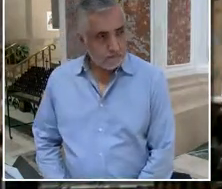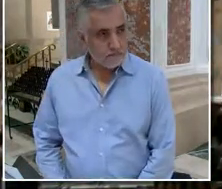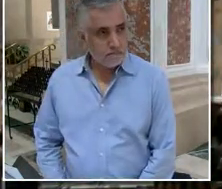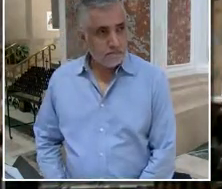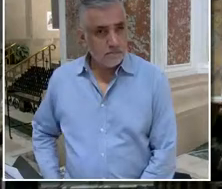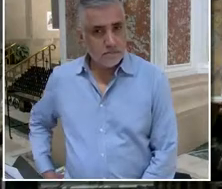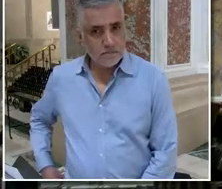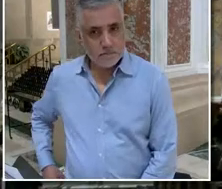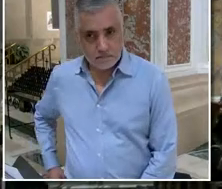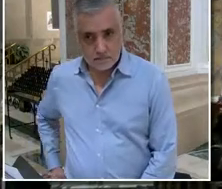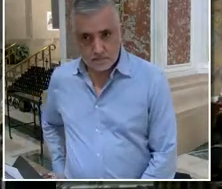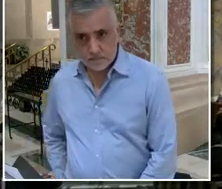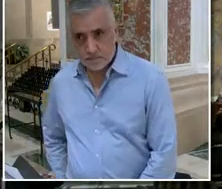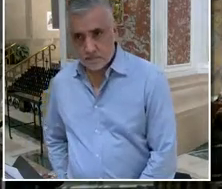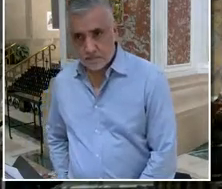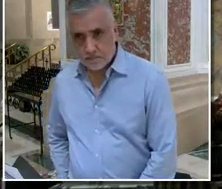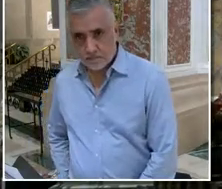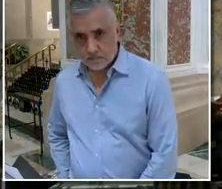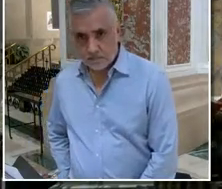Let us stand.